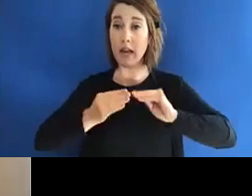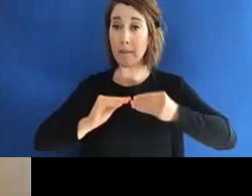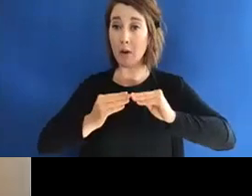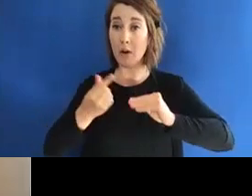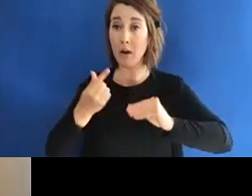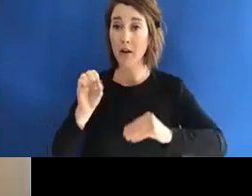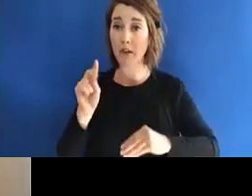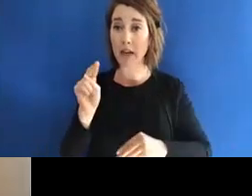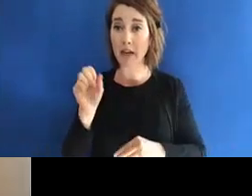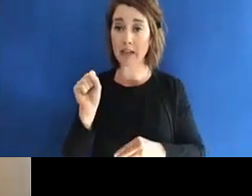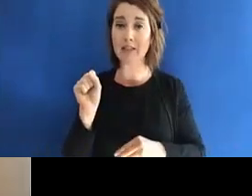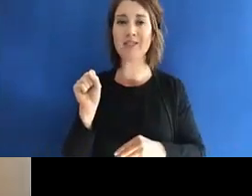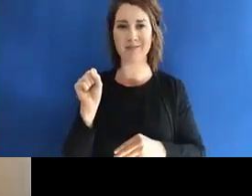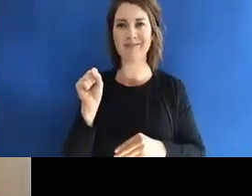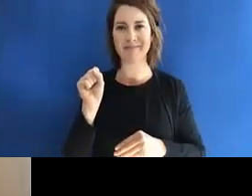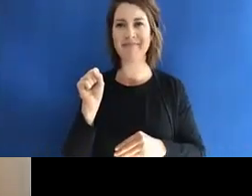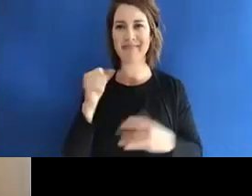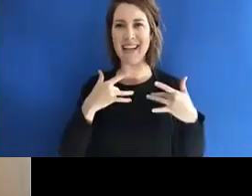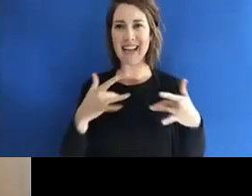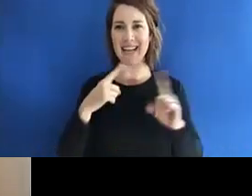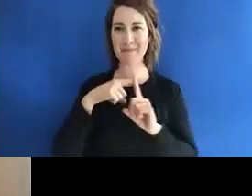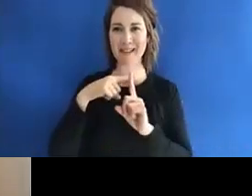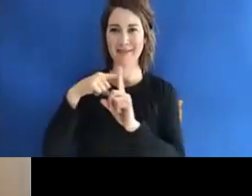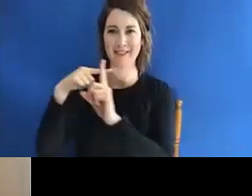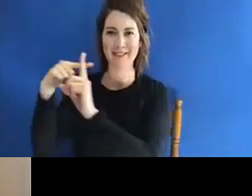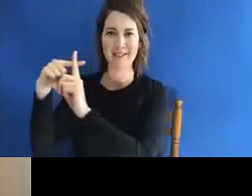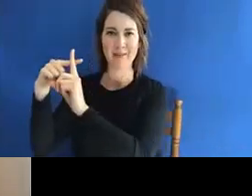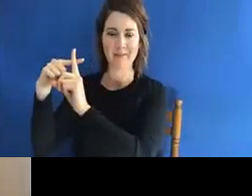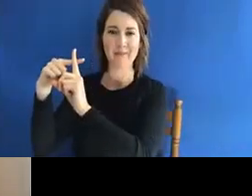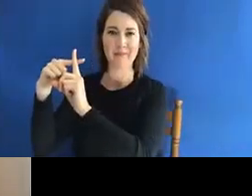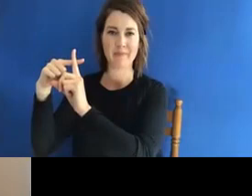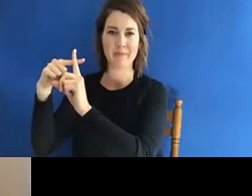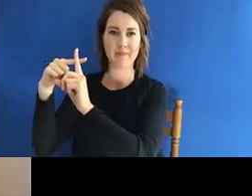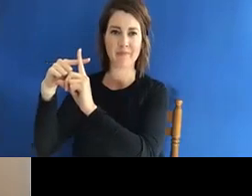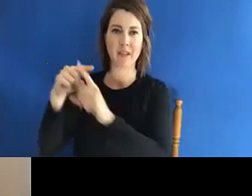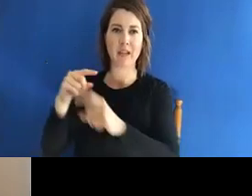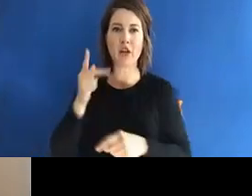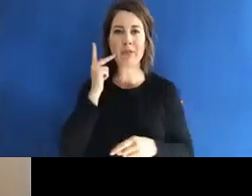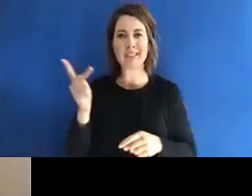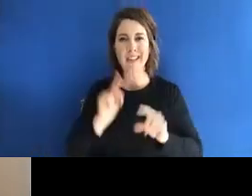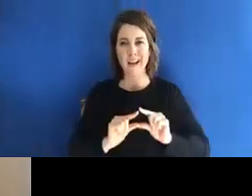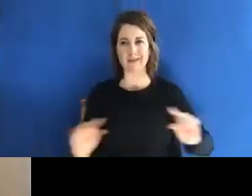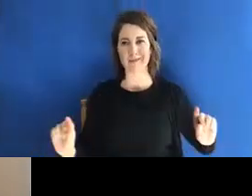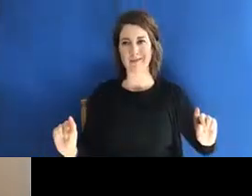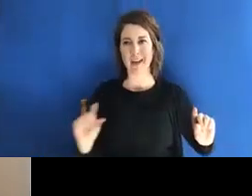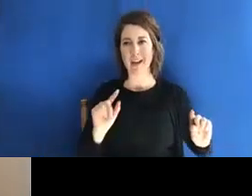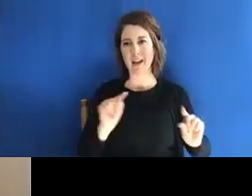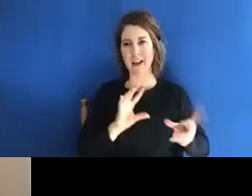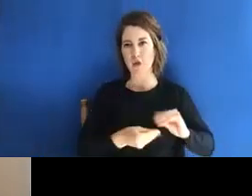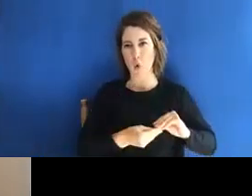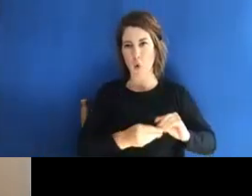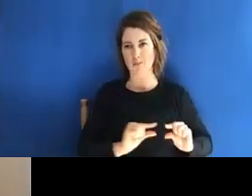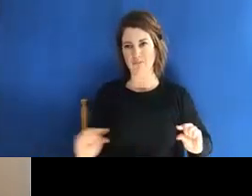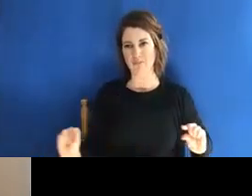also showing positive growth, and that's reflected in the final line of this slide. Note that